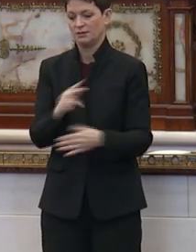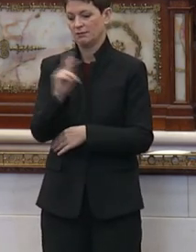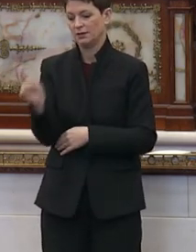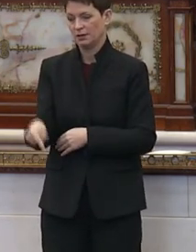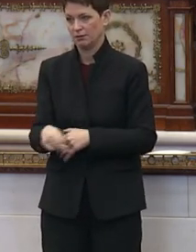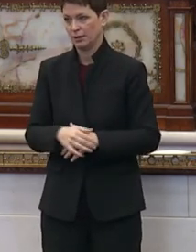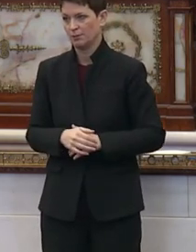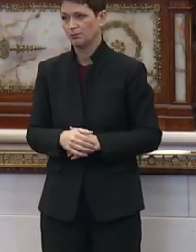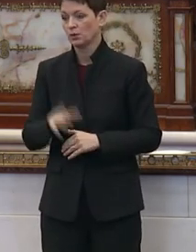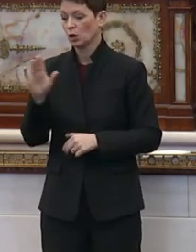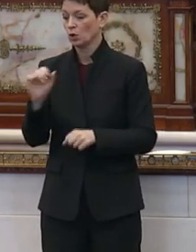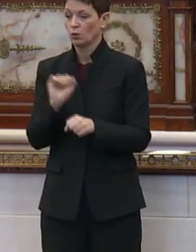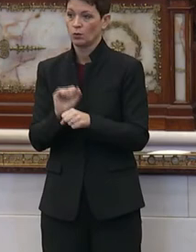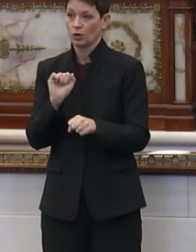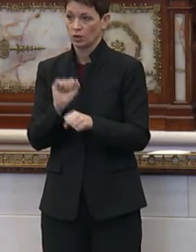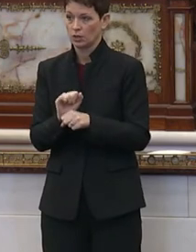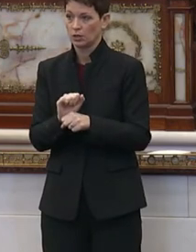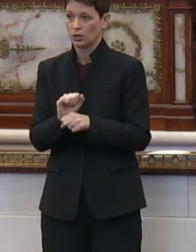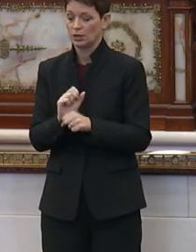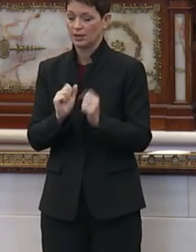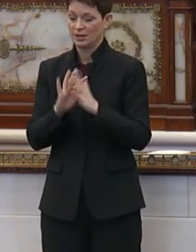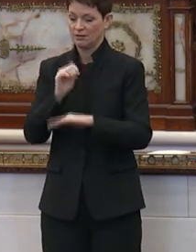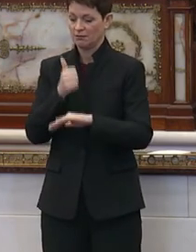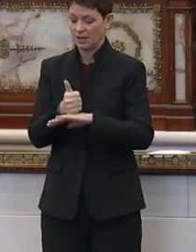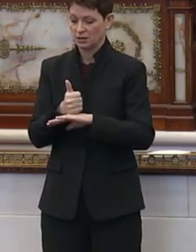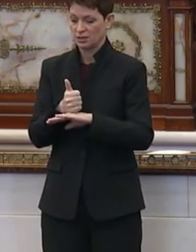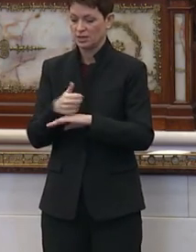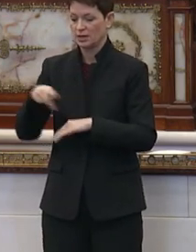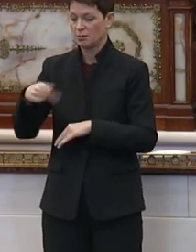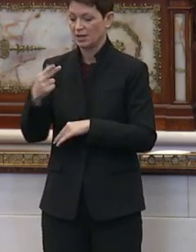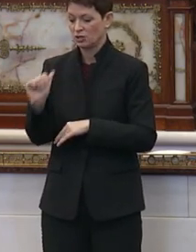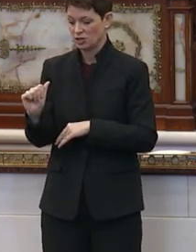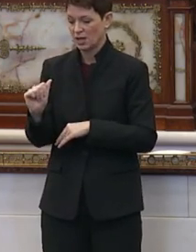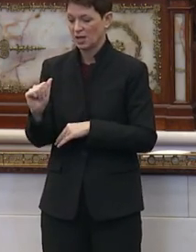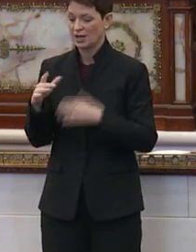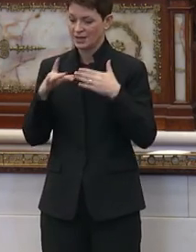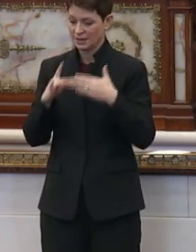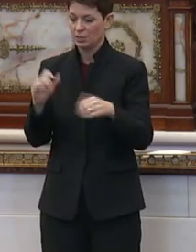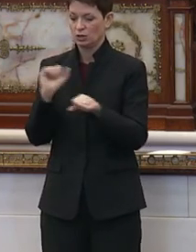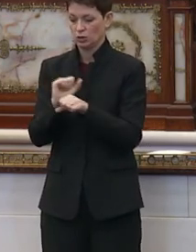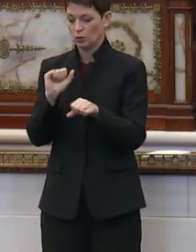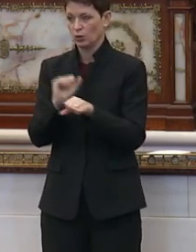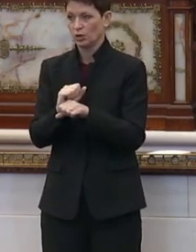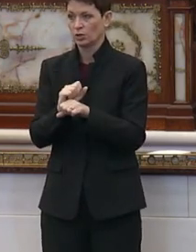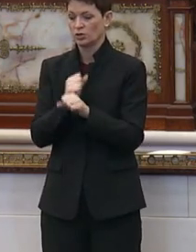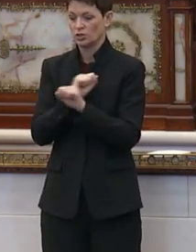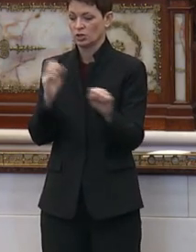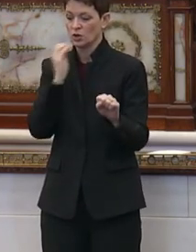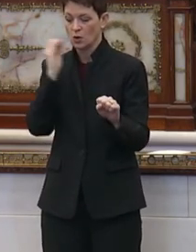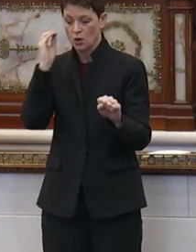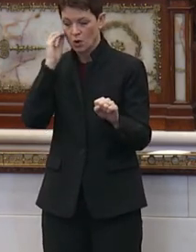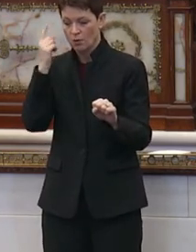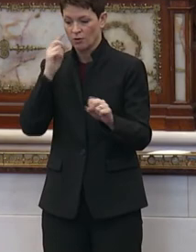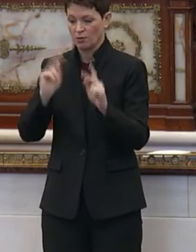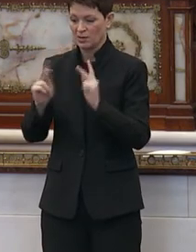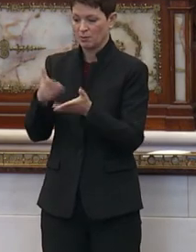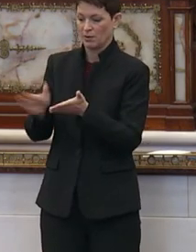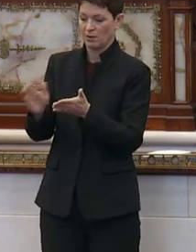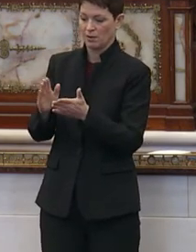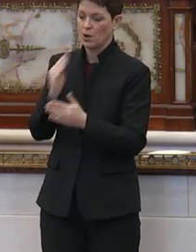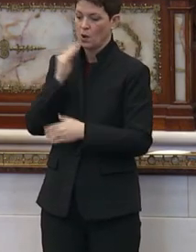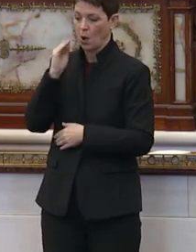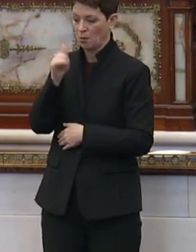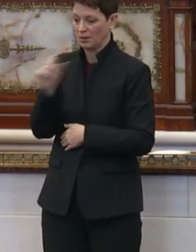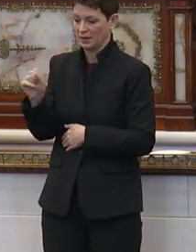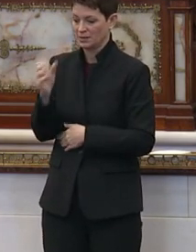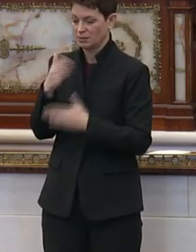Philadelphia. Her work in founding Occupy PHA and leading the efforts to secure homes for unhoused people as